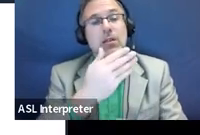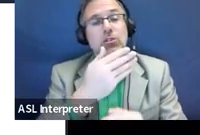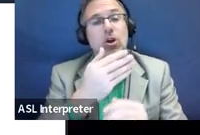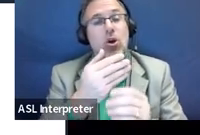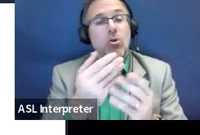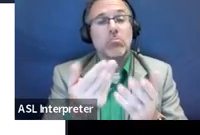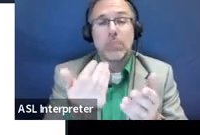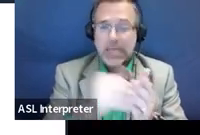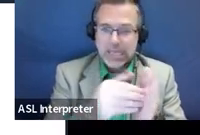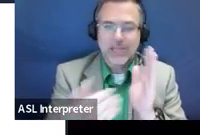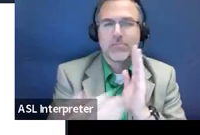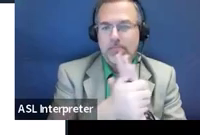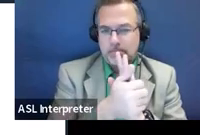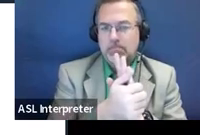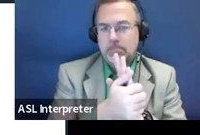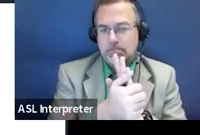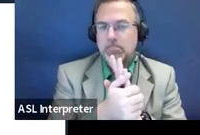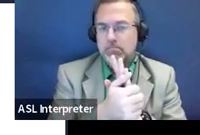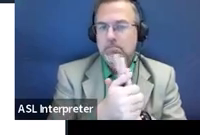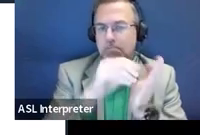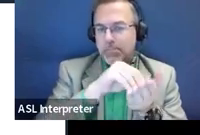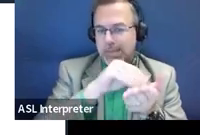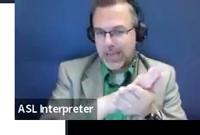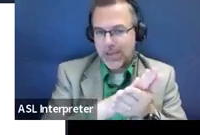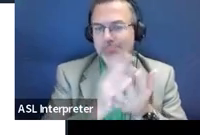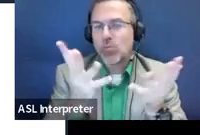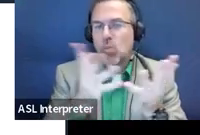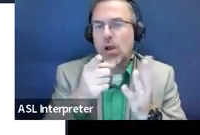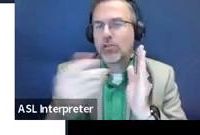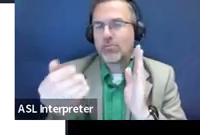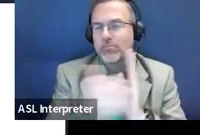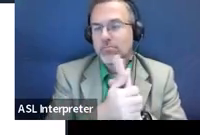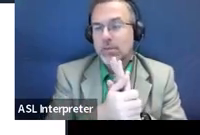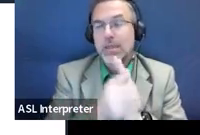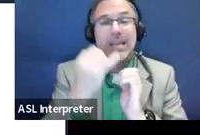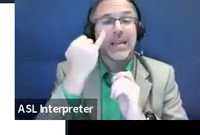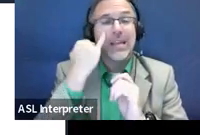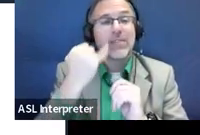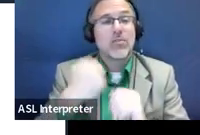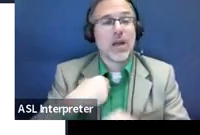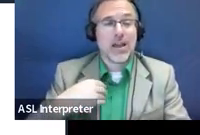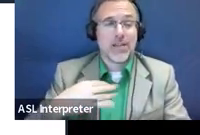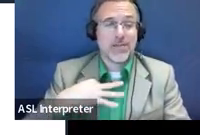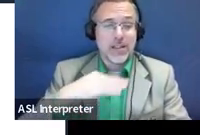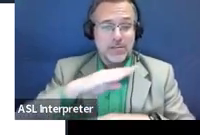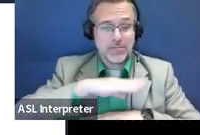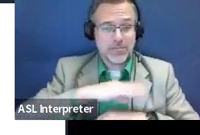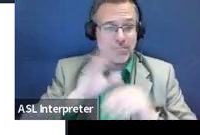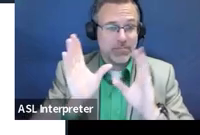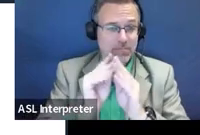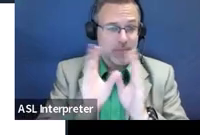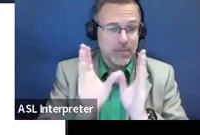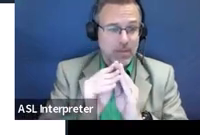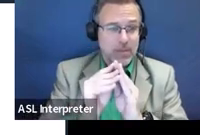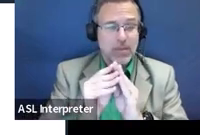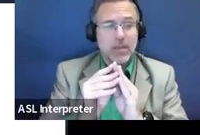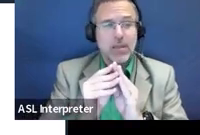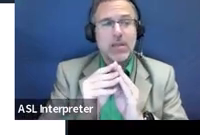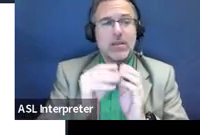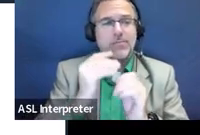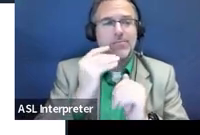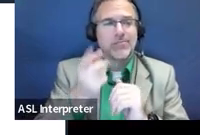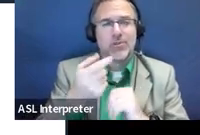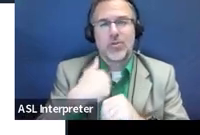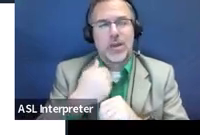for documentation. So if you have an eligibility meeting and you have one of